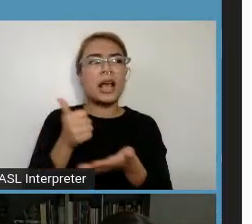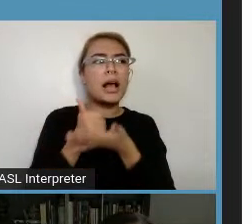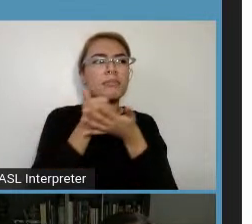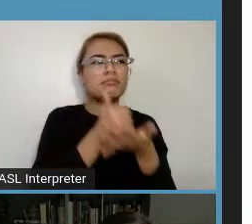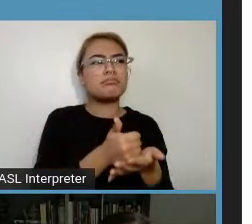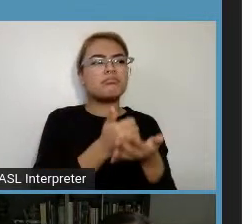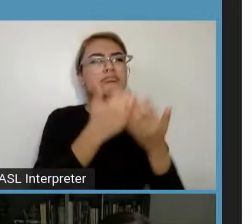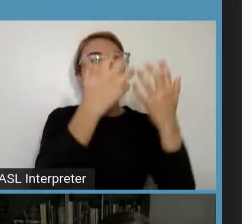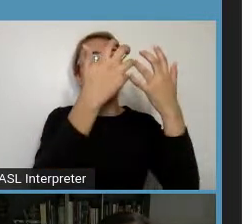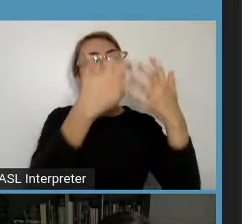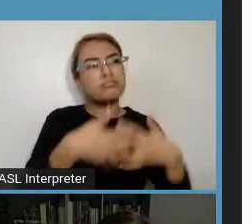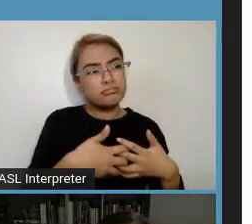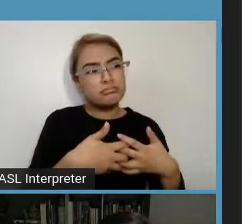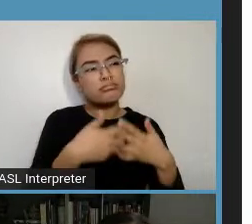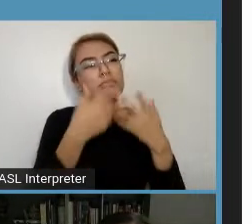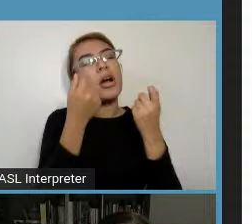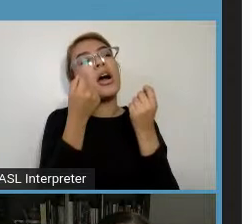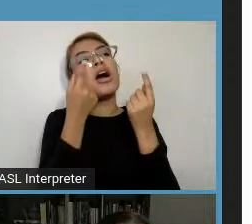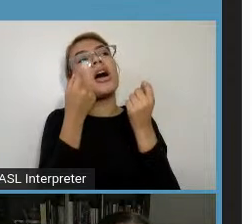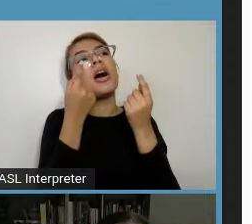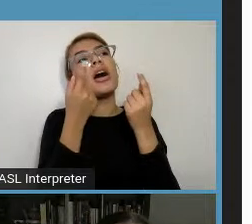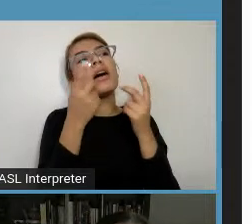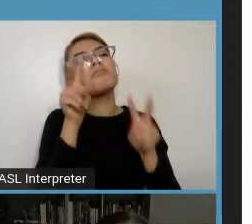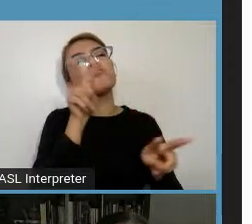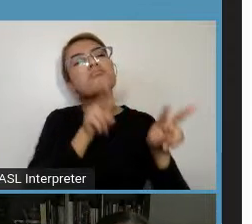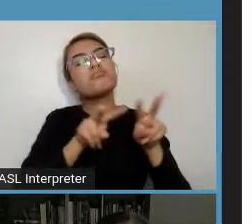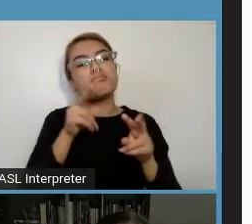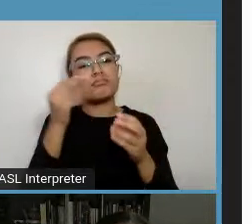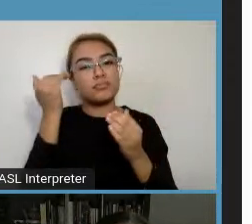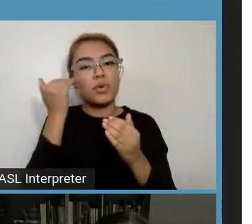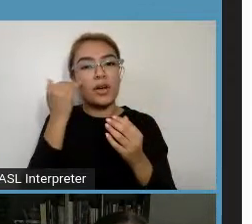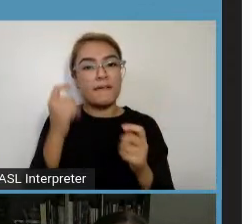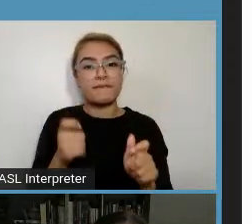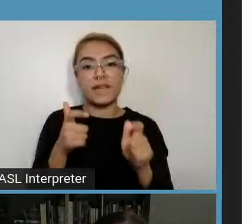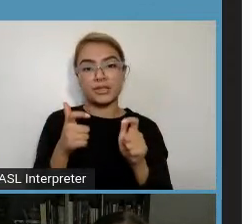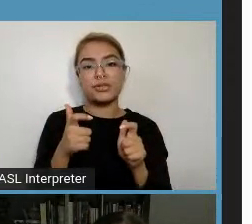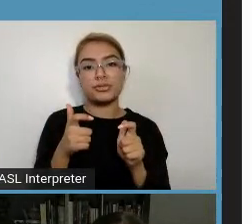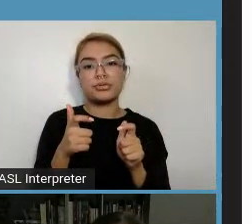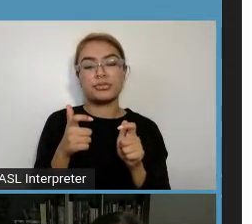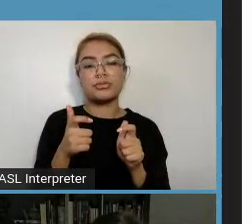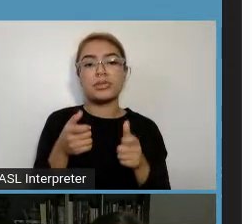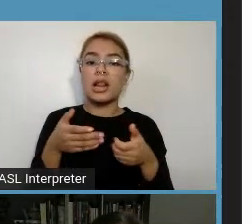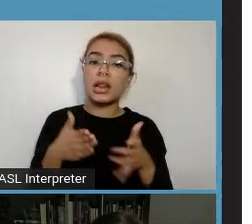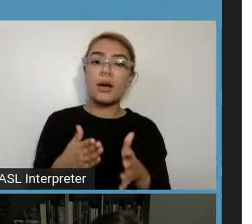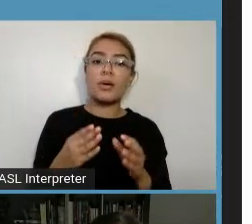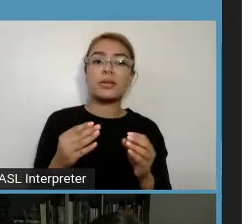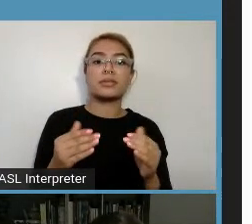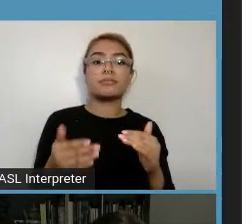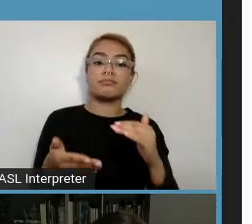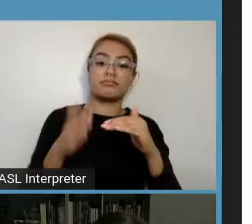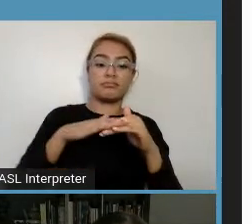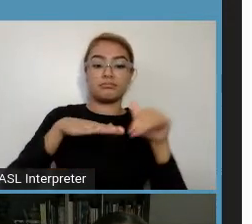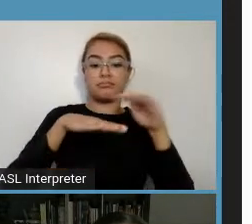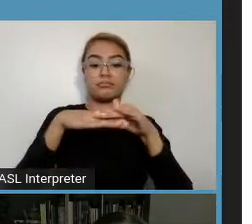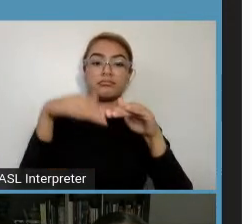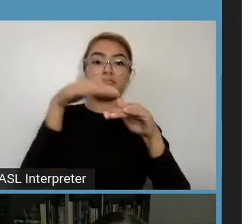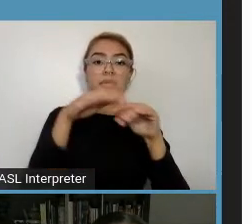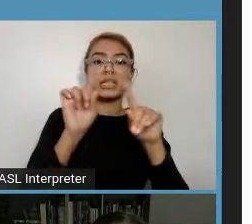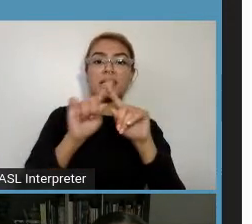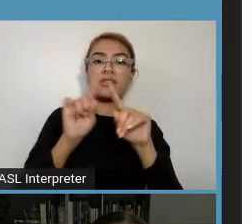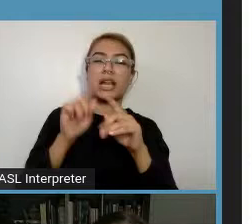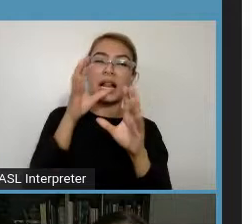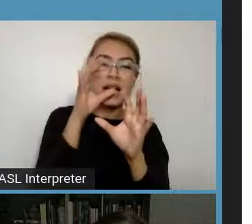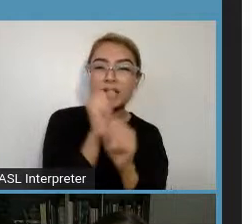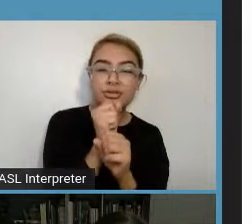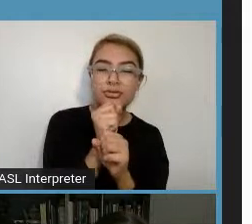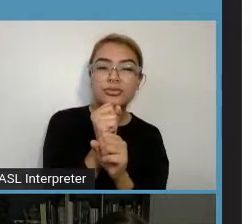our knowledge a lot faster. It really allows us to have multiple ages and interests participate